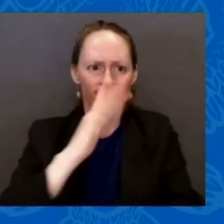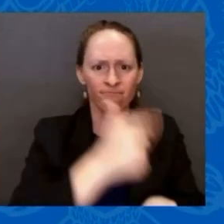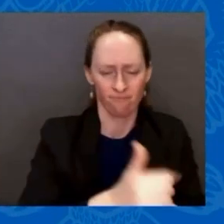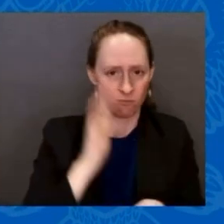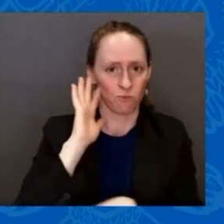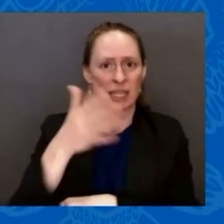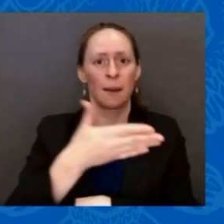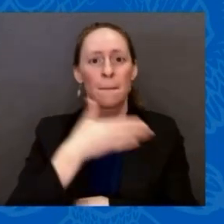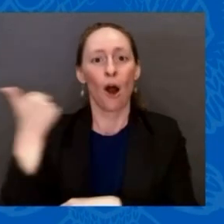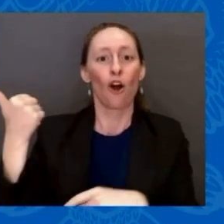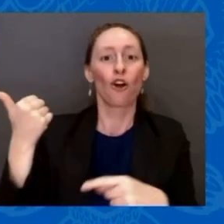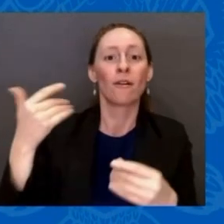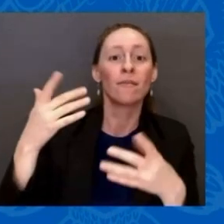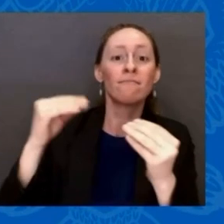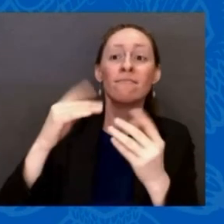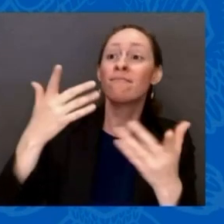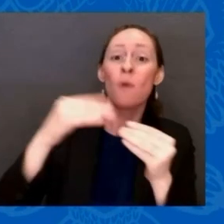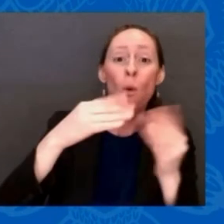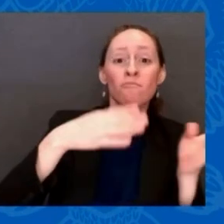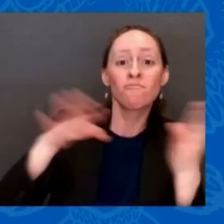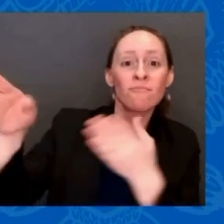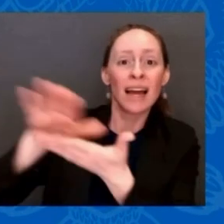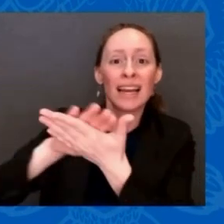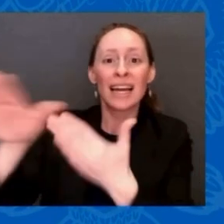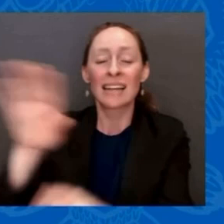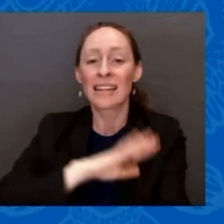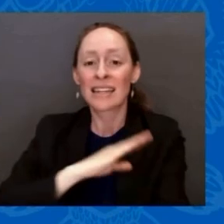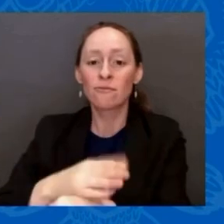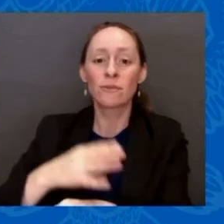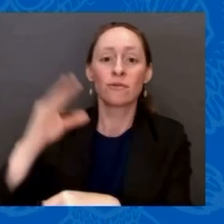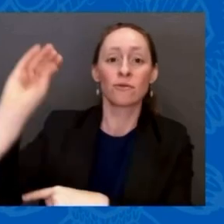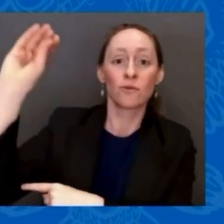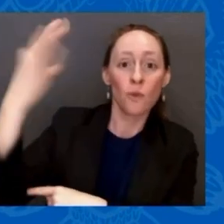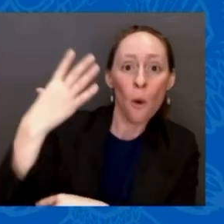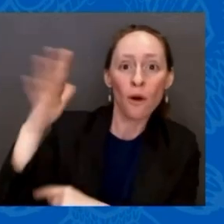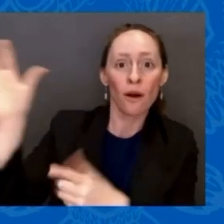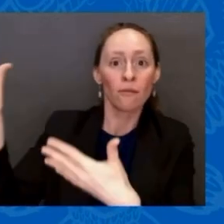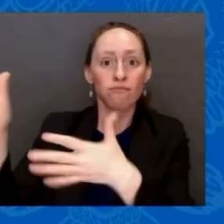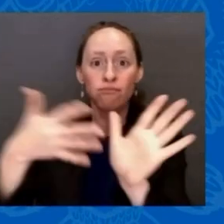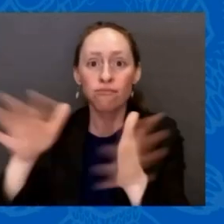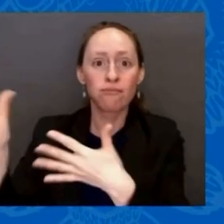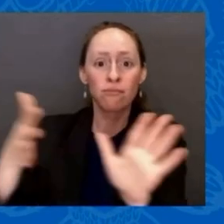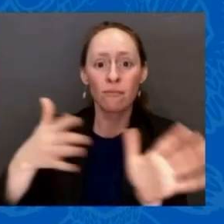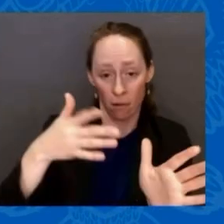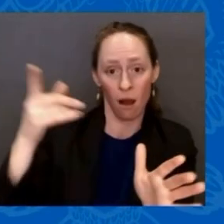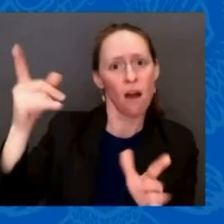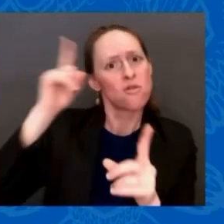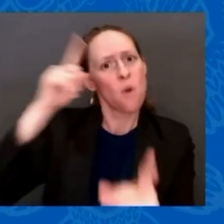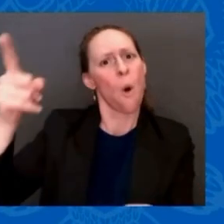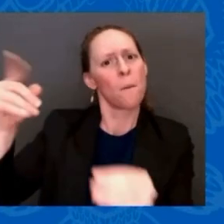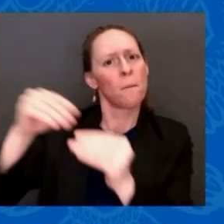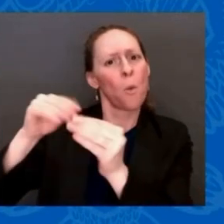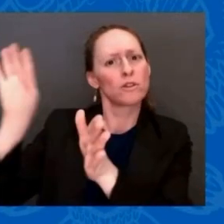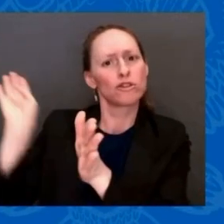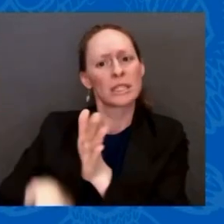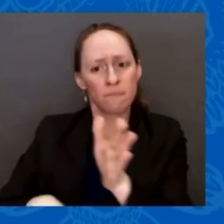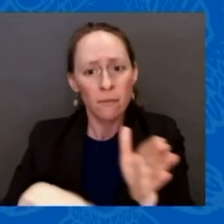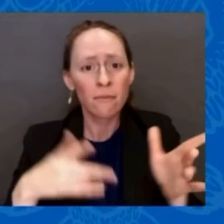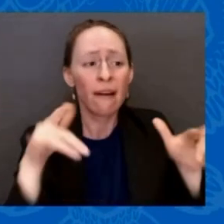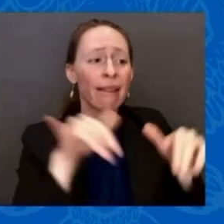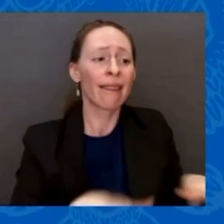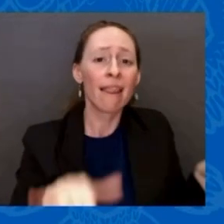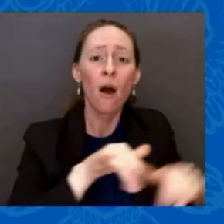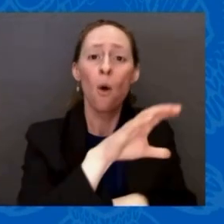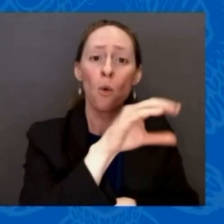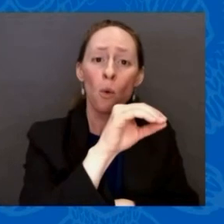already cheaper. Wind and solar are already significantly cheaper than coal and oil. You're not going to see anybody building a new coal-fired